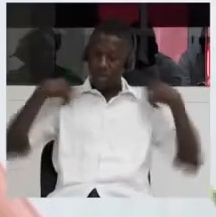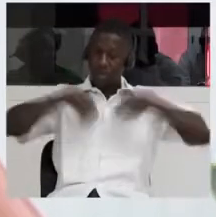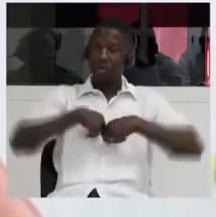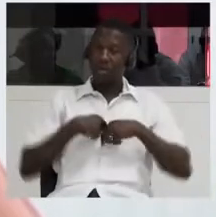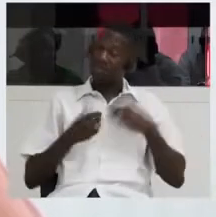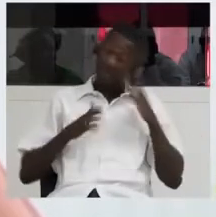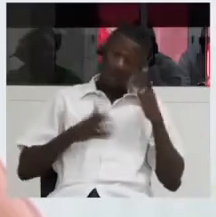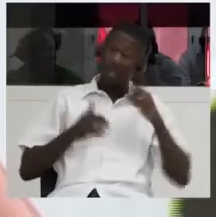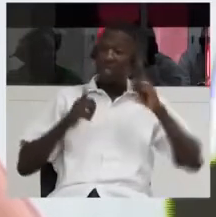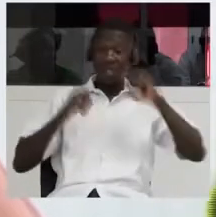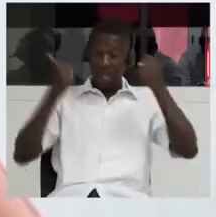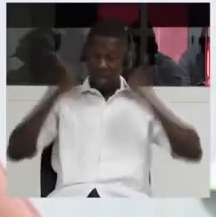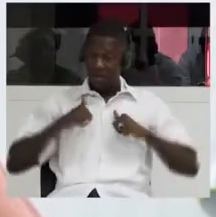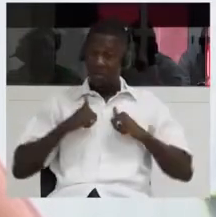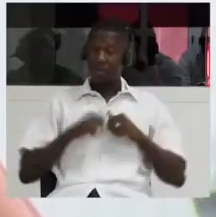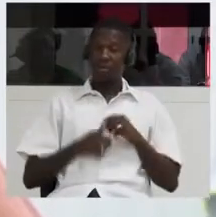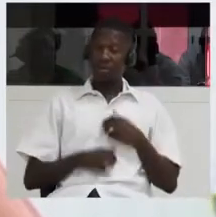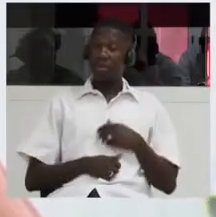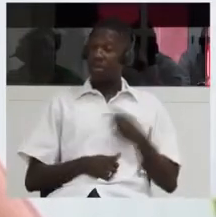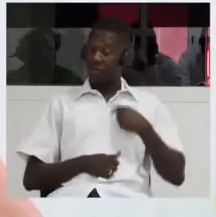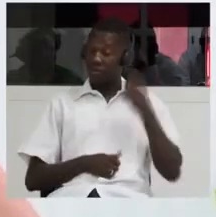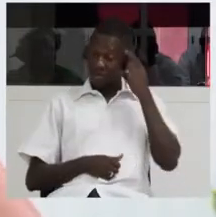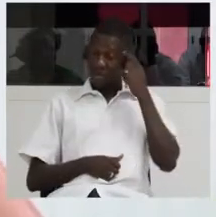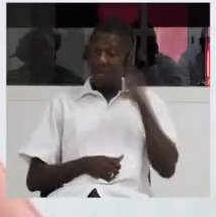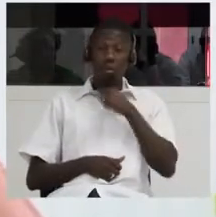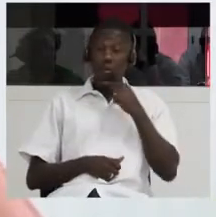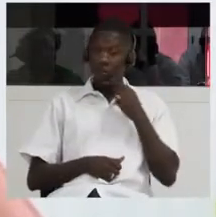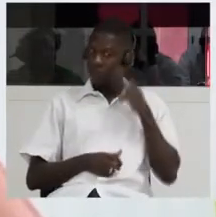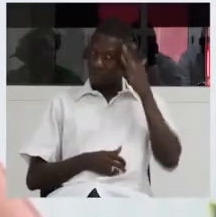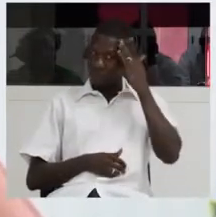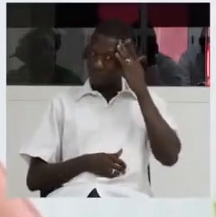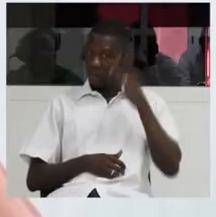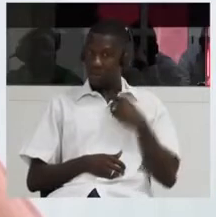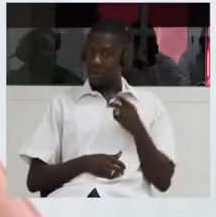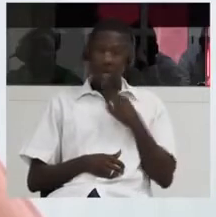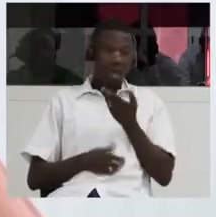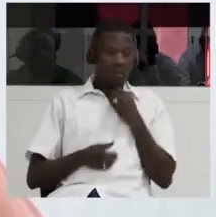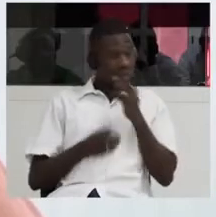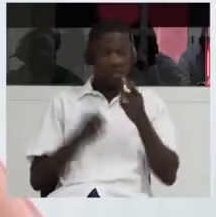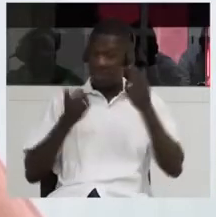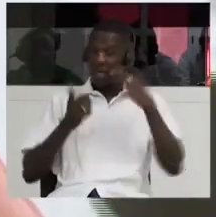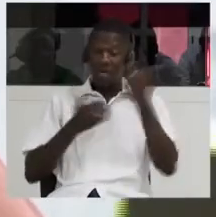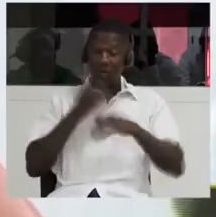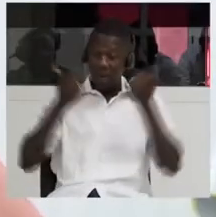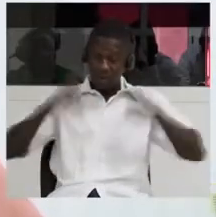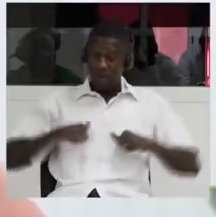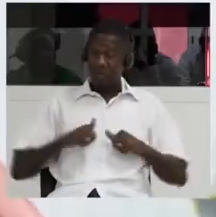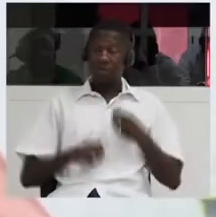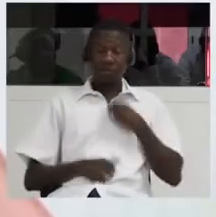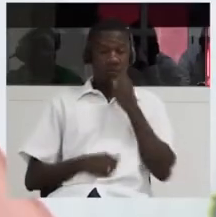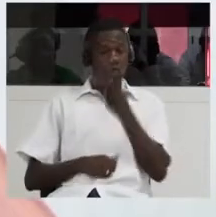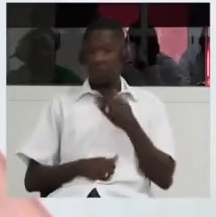Even my mom was suspicious. He told me that this have never happened. I said, yes, we are on a standby. So I went to the